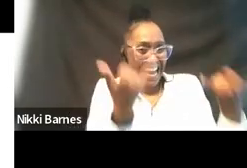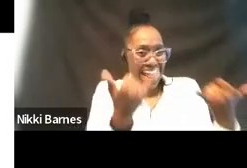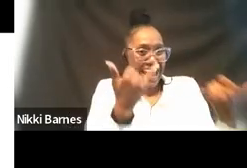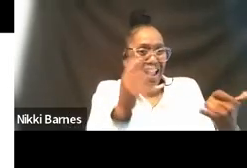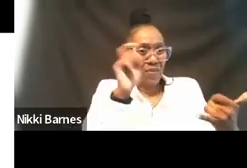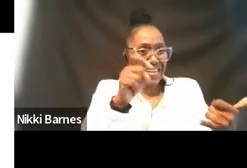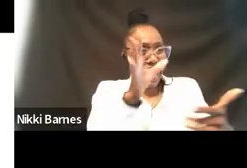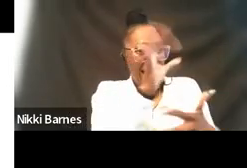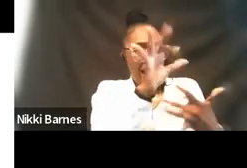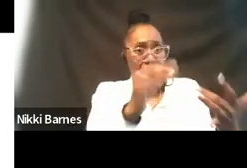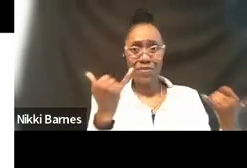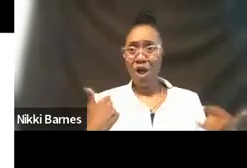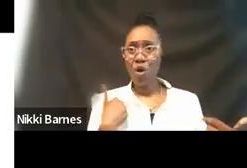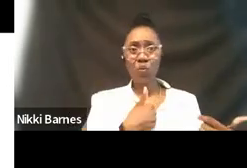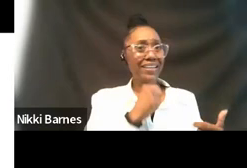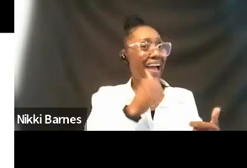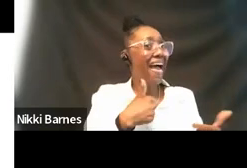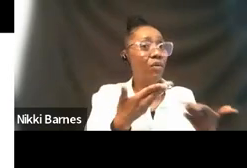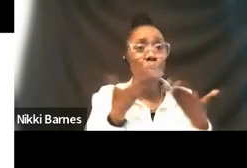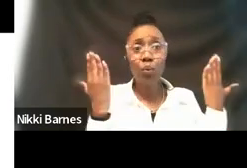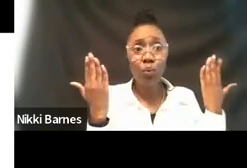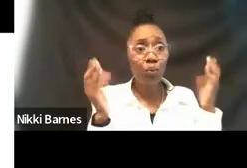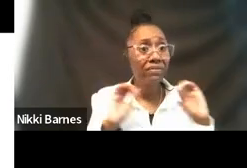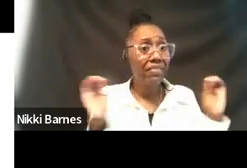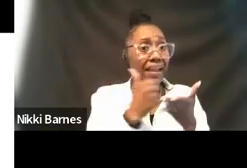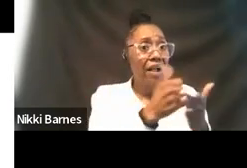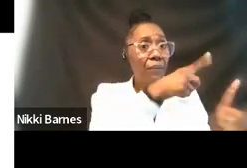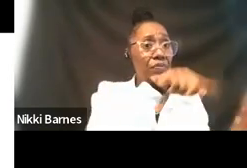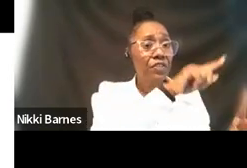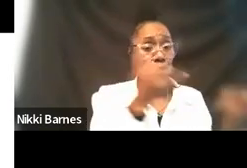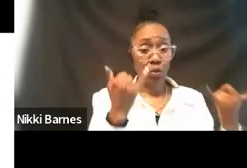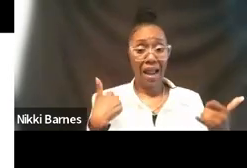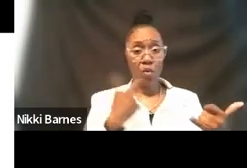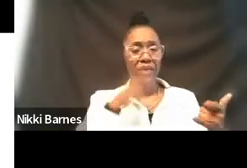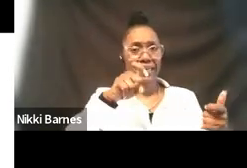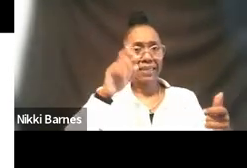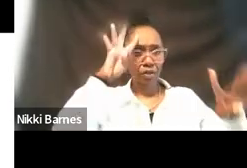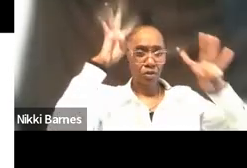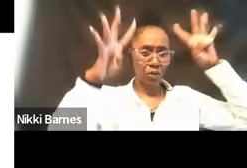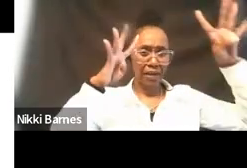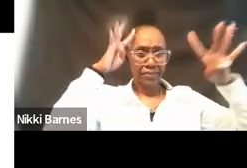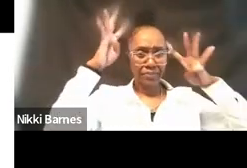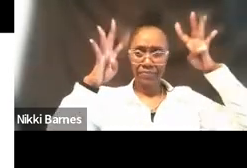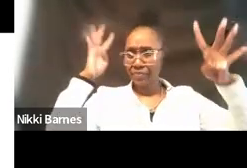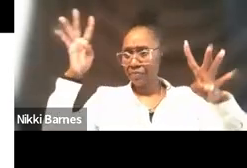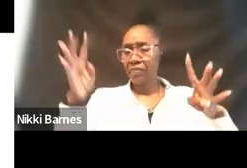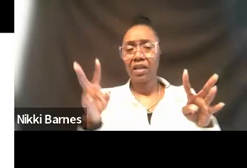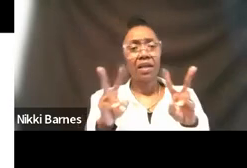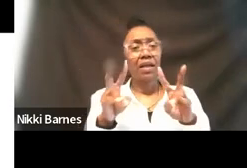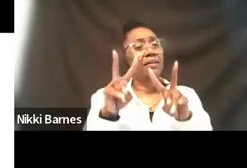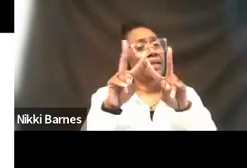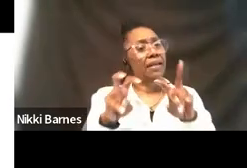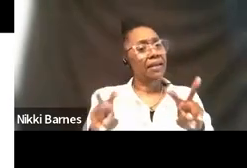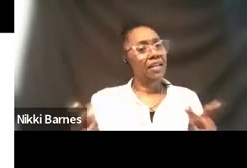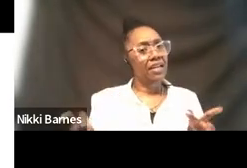them. So what do we have to do? We have to get creative. The analysis of data also requires a